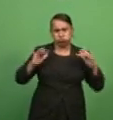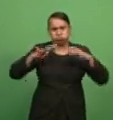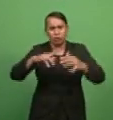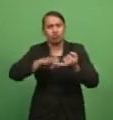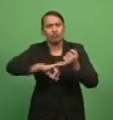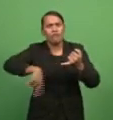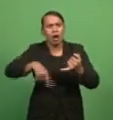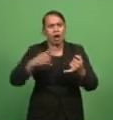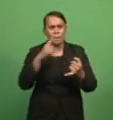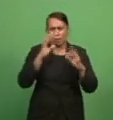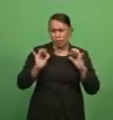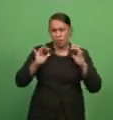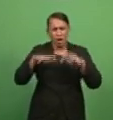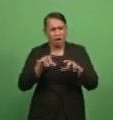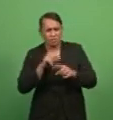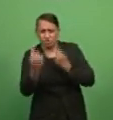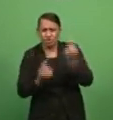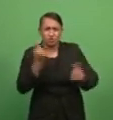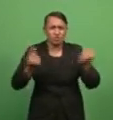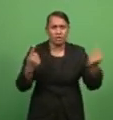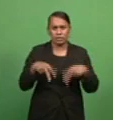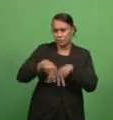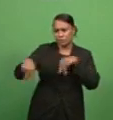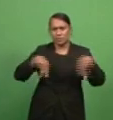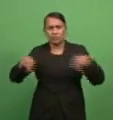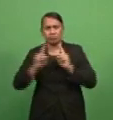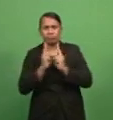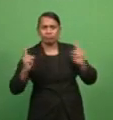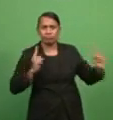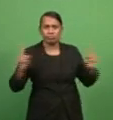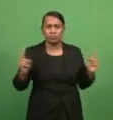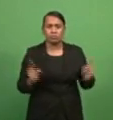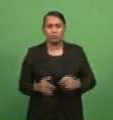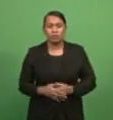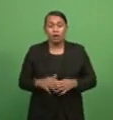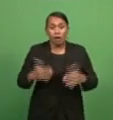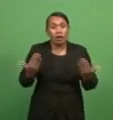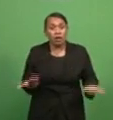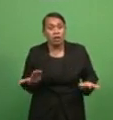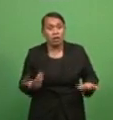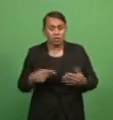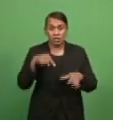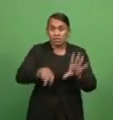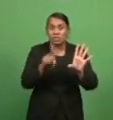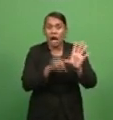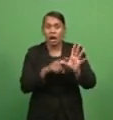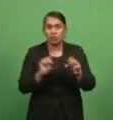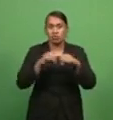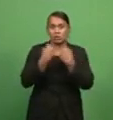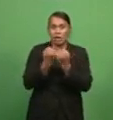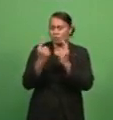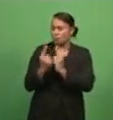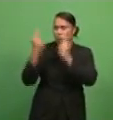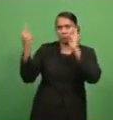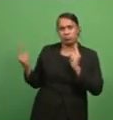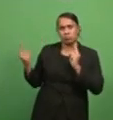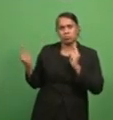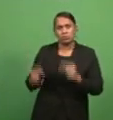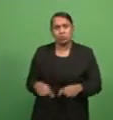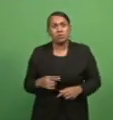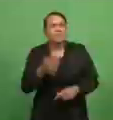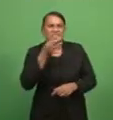streets on the eve of Ramadan. This year, however, due to physical distancing, fewer people will be able to come in for